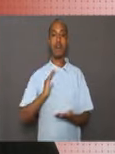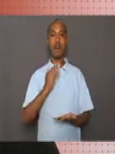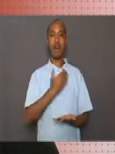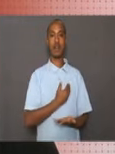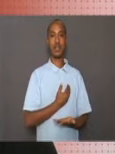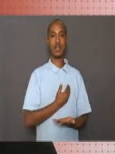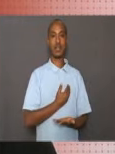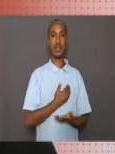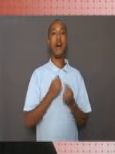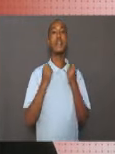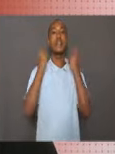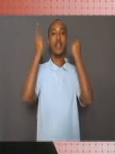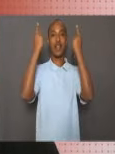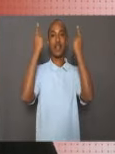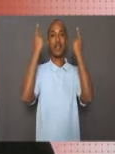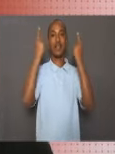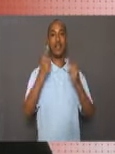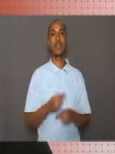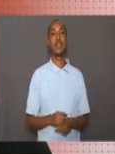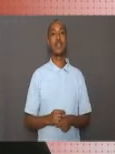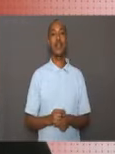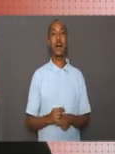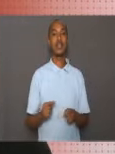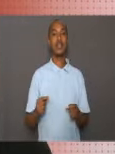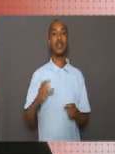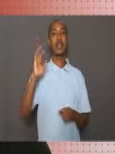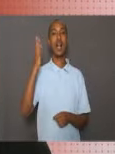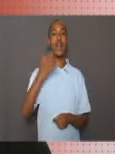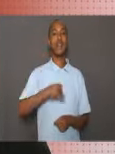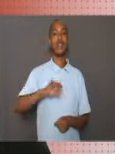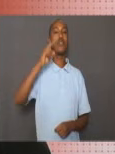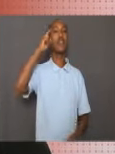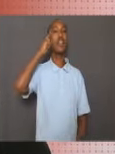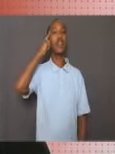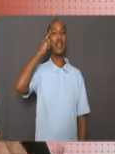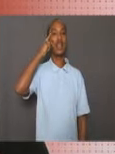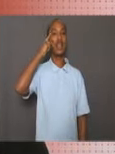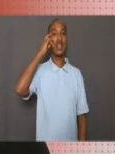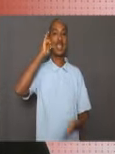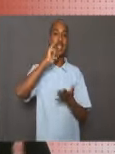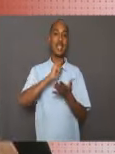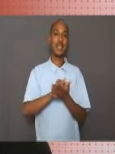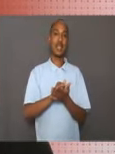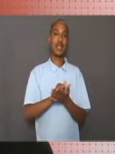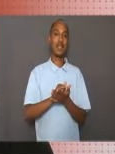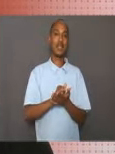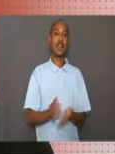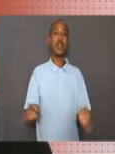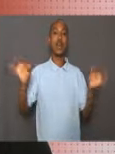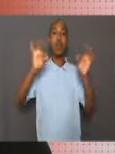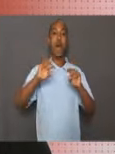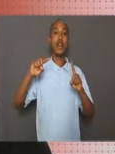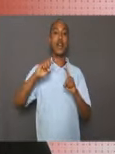with understanding as to the kinds of thinking that were required